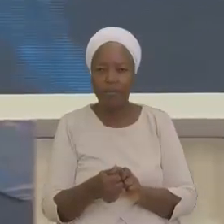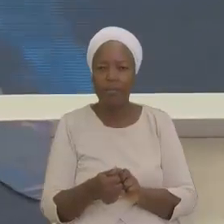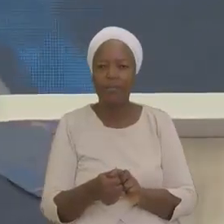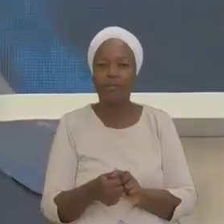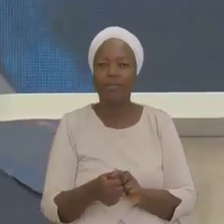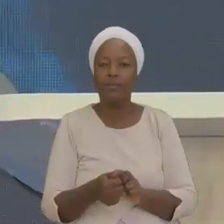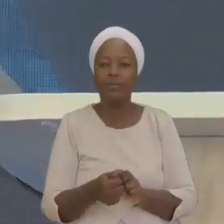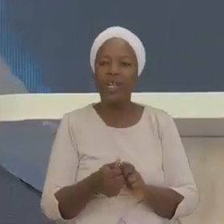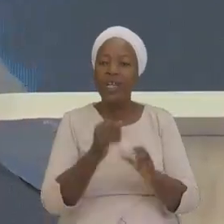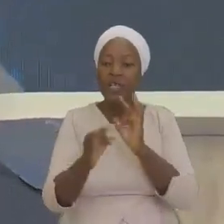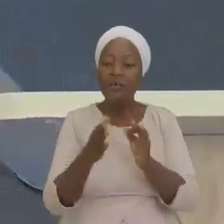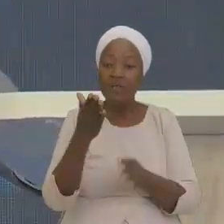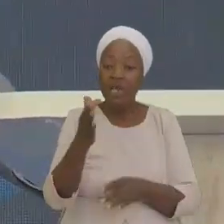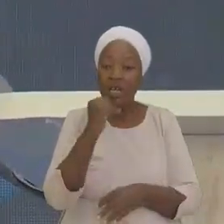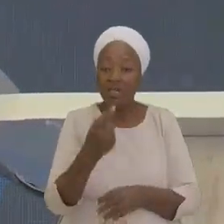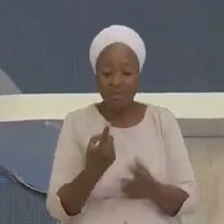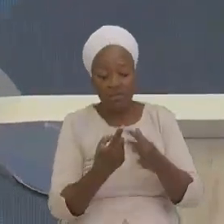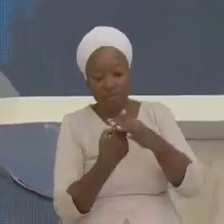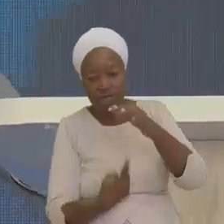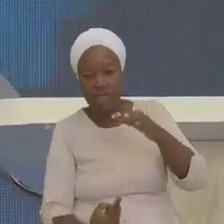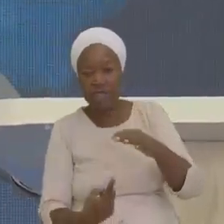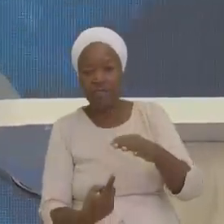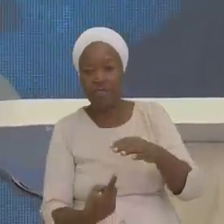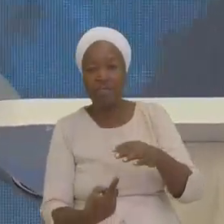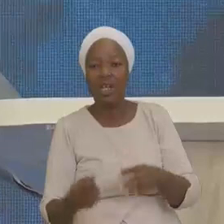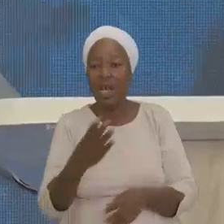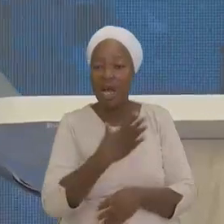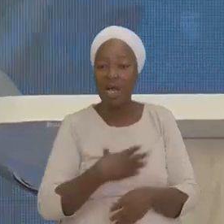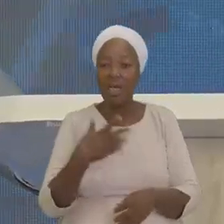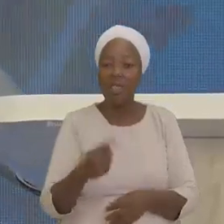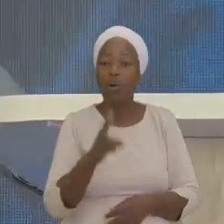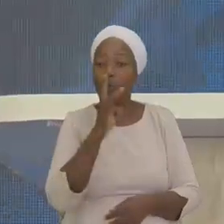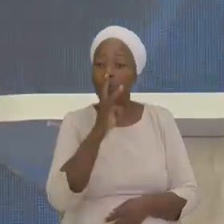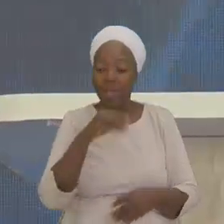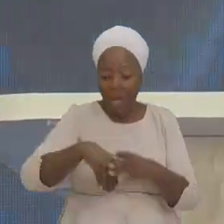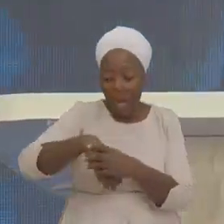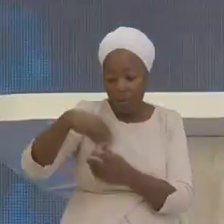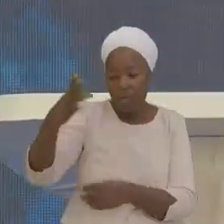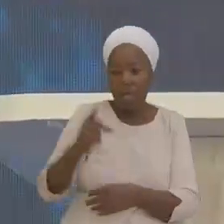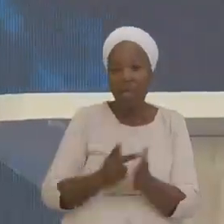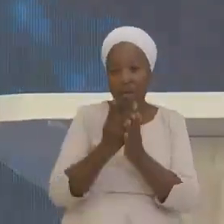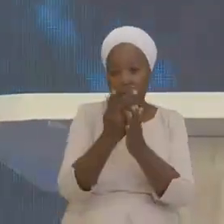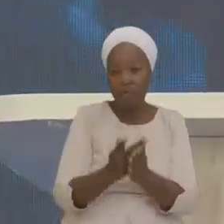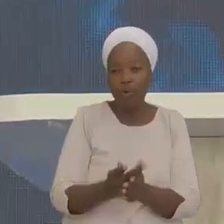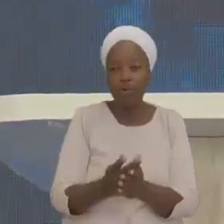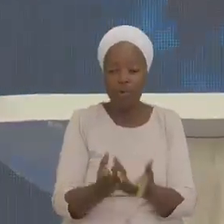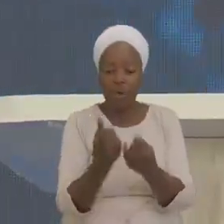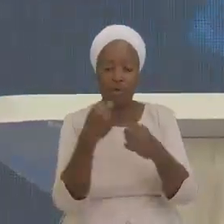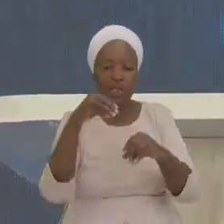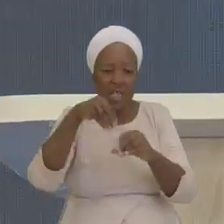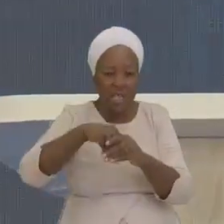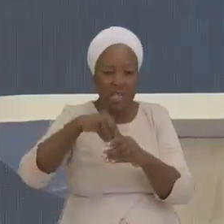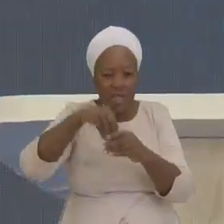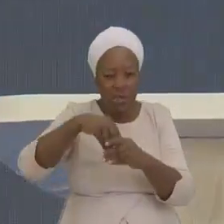If there is leakage and the water outside the boat seeps in into